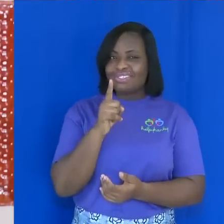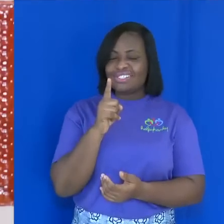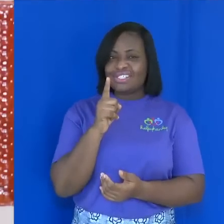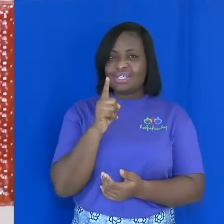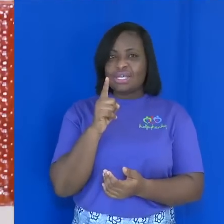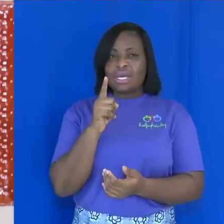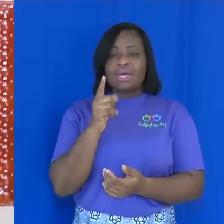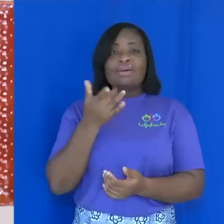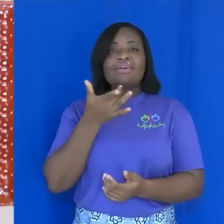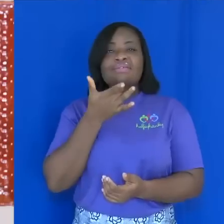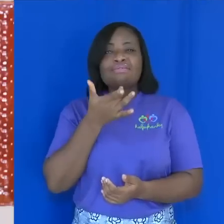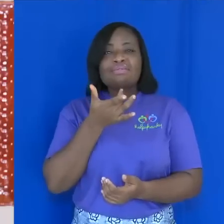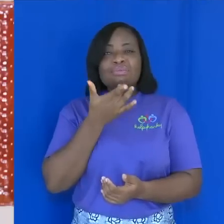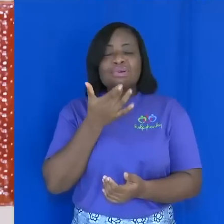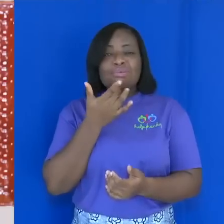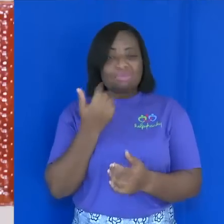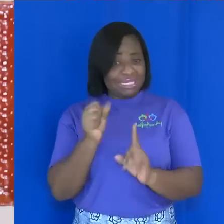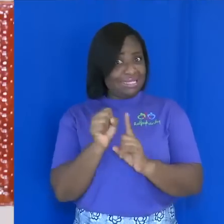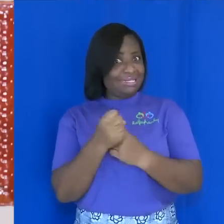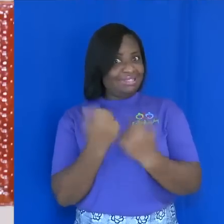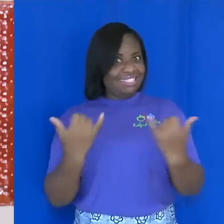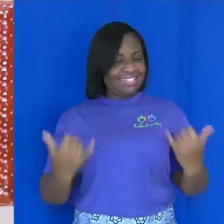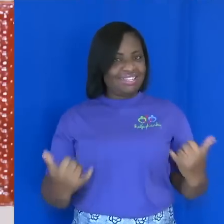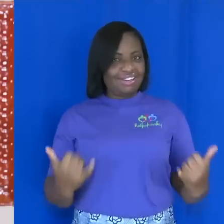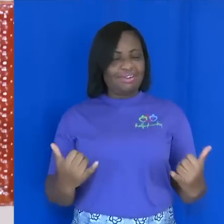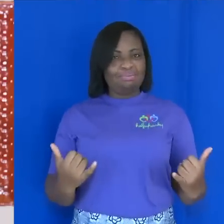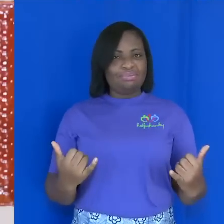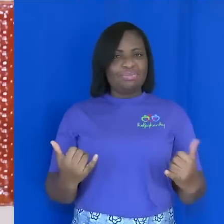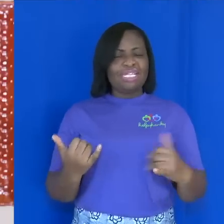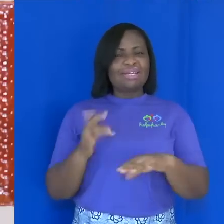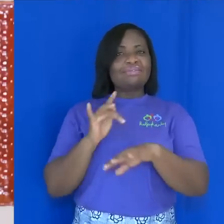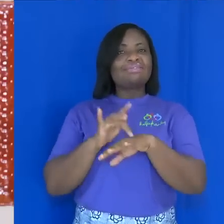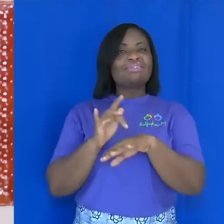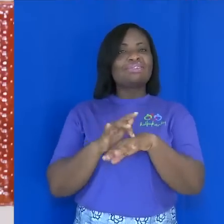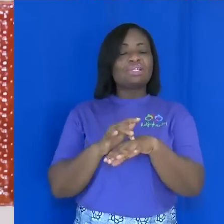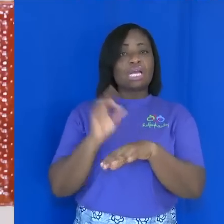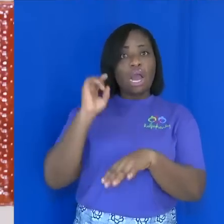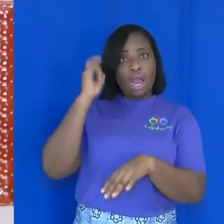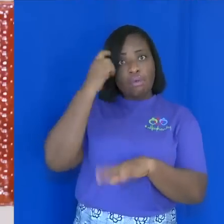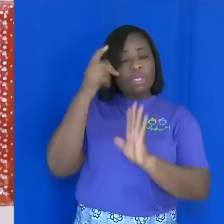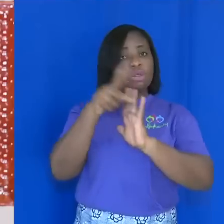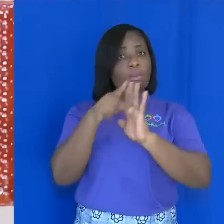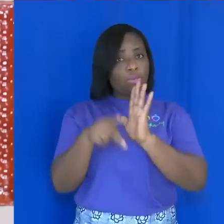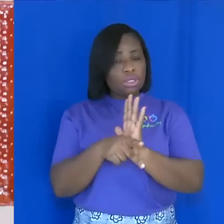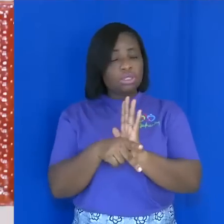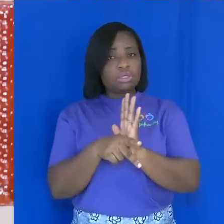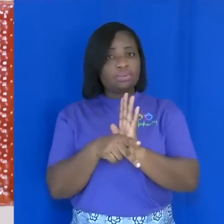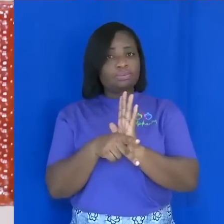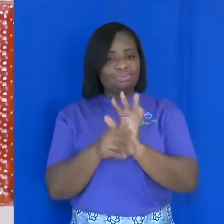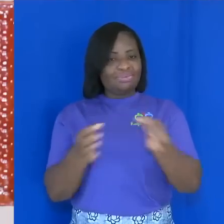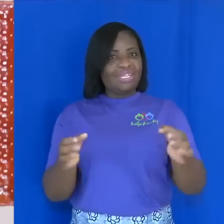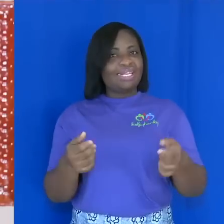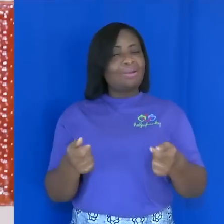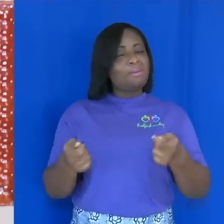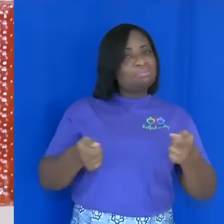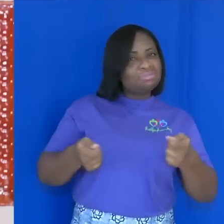our favorable situation at the moment is thanks to the effectiveness of government policies, the cooperation